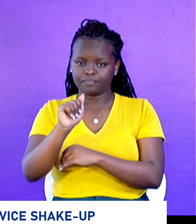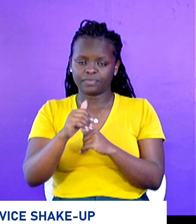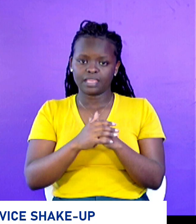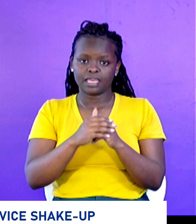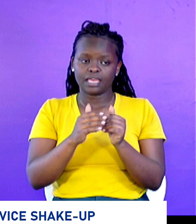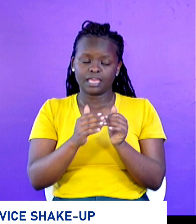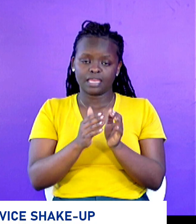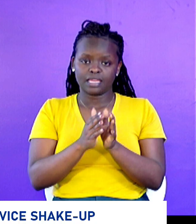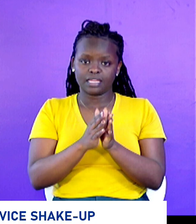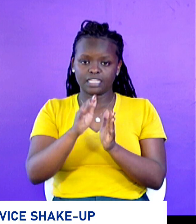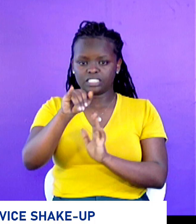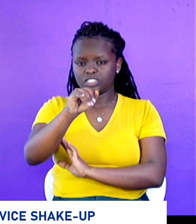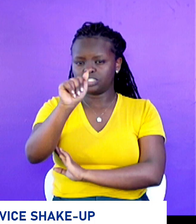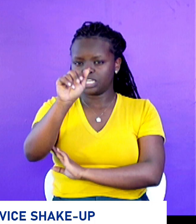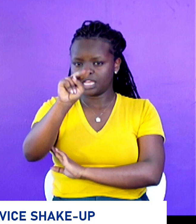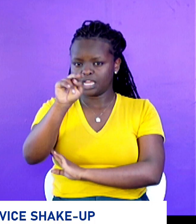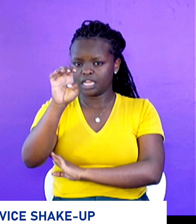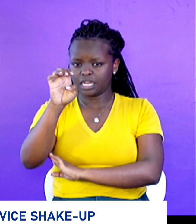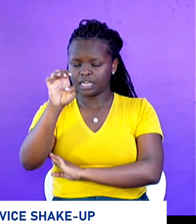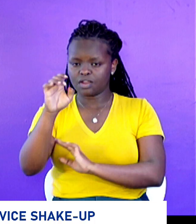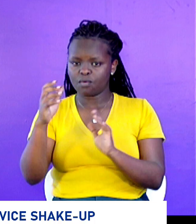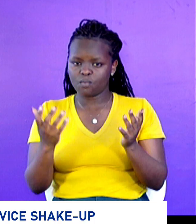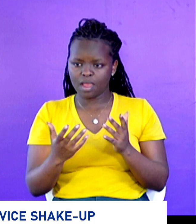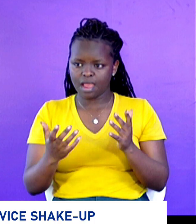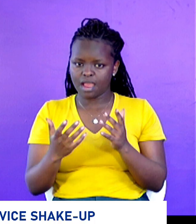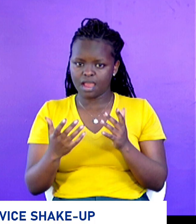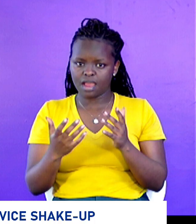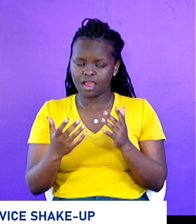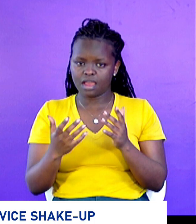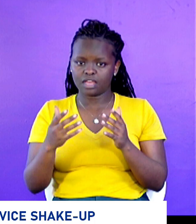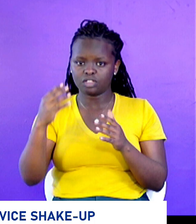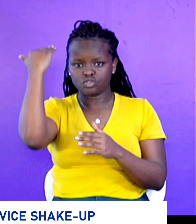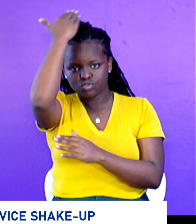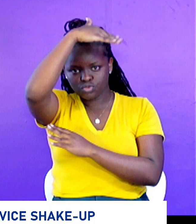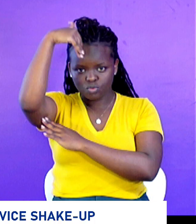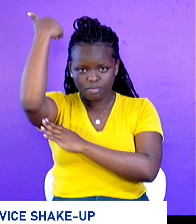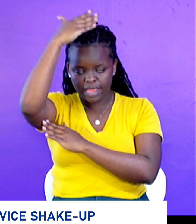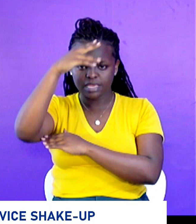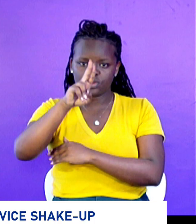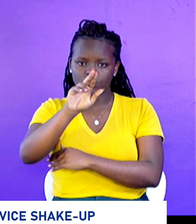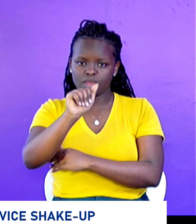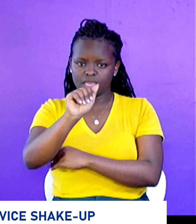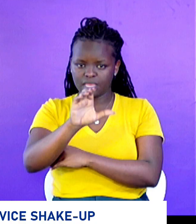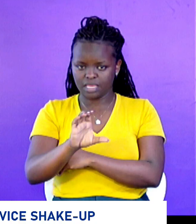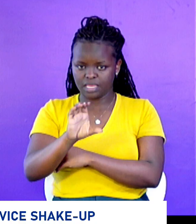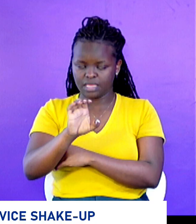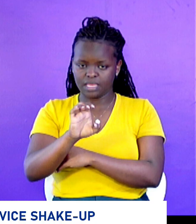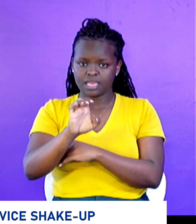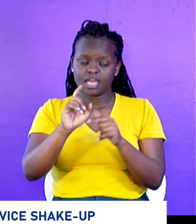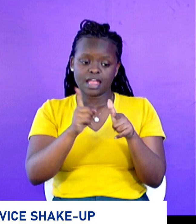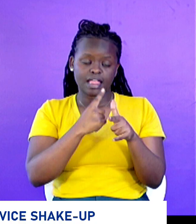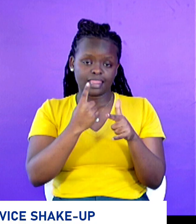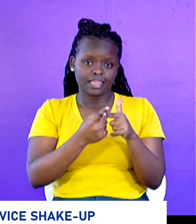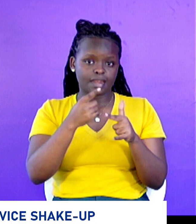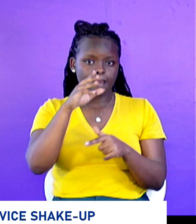Jepkorir as Consul General to Dubai, United Arab Emirates, and then